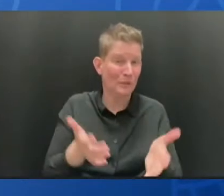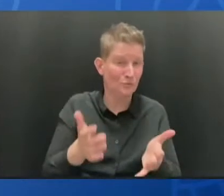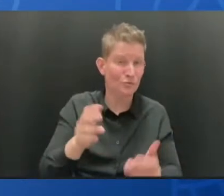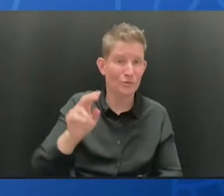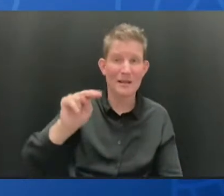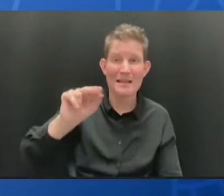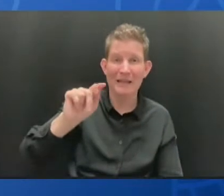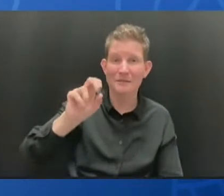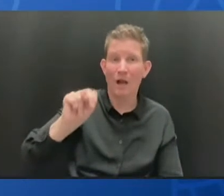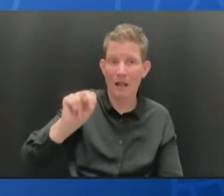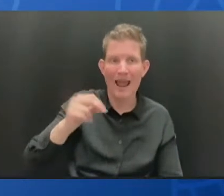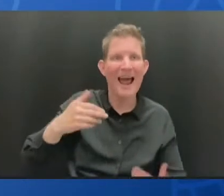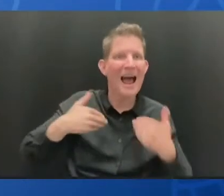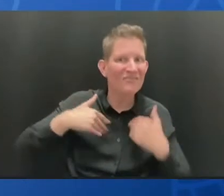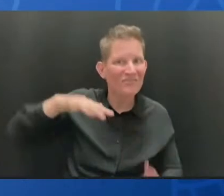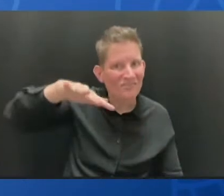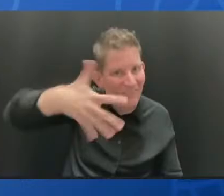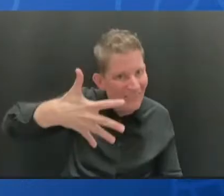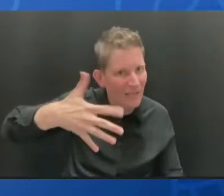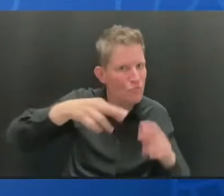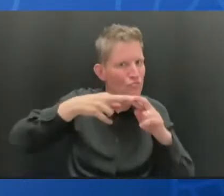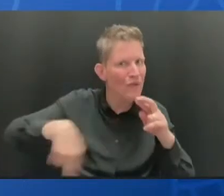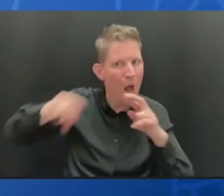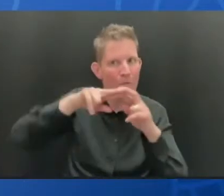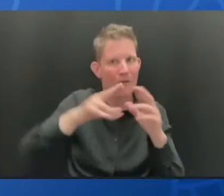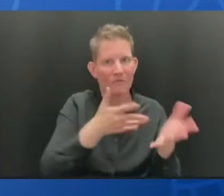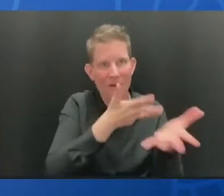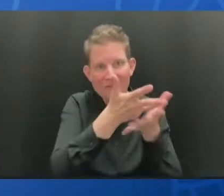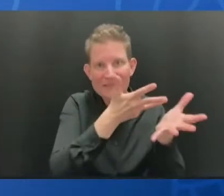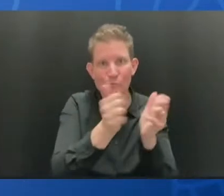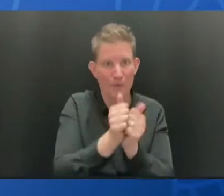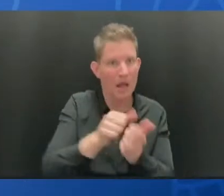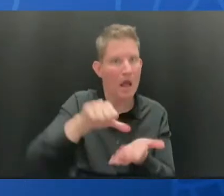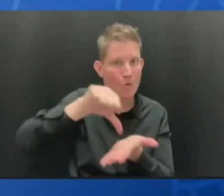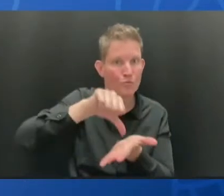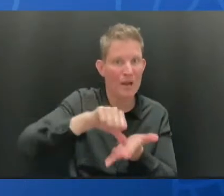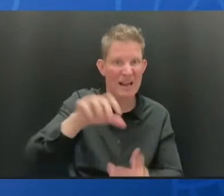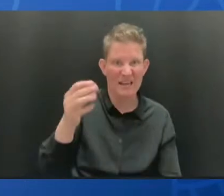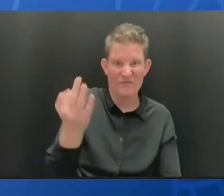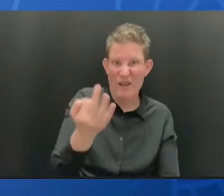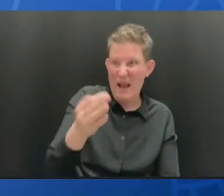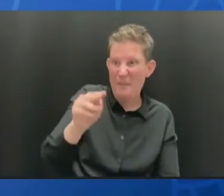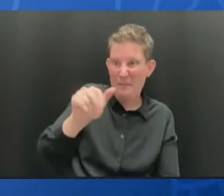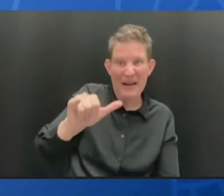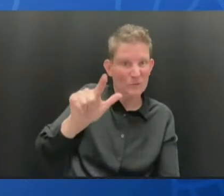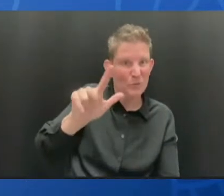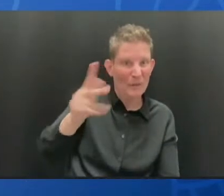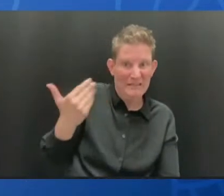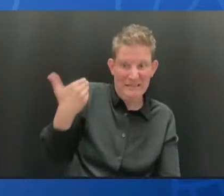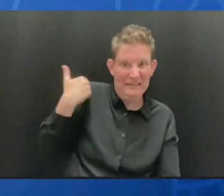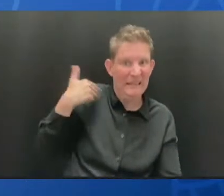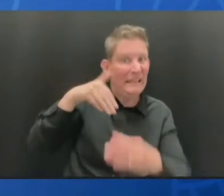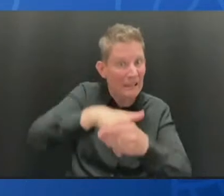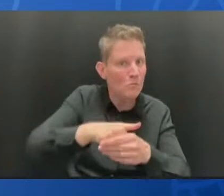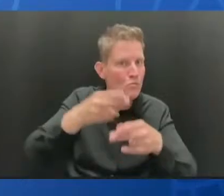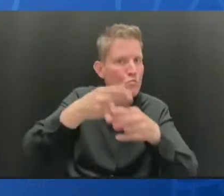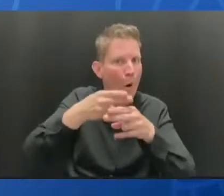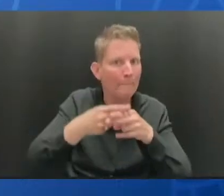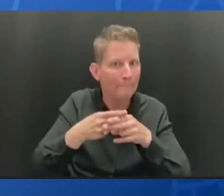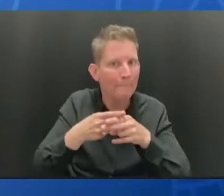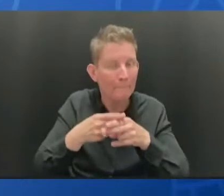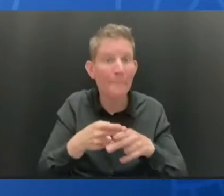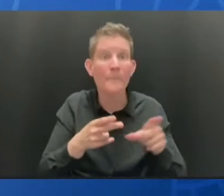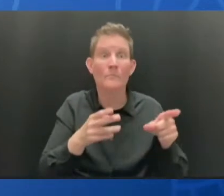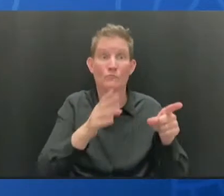on Friday, May 23rd in Rome. The discussions were both direct and indirect and lasted over 2 hours. The